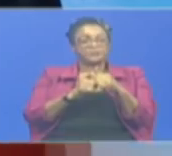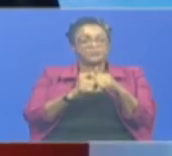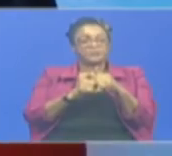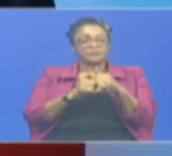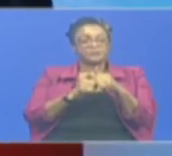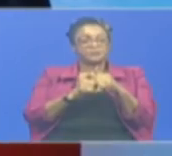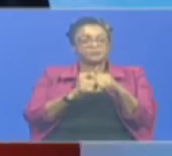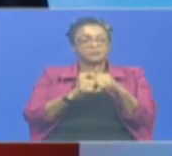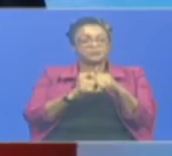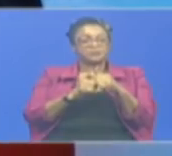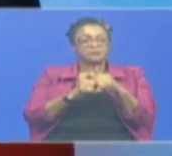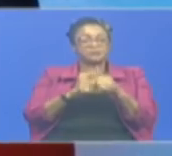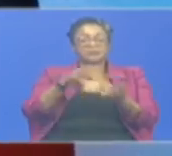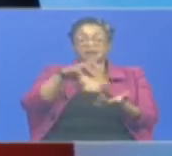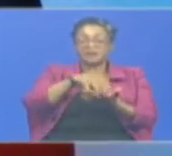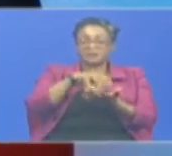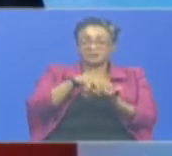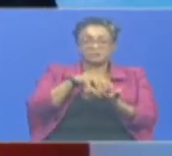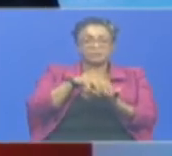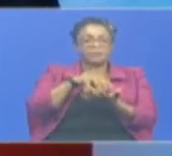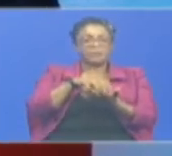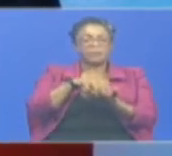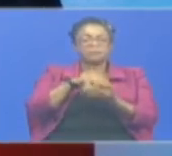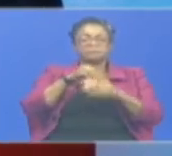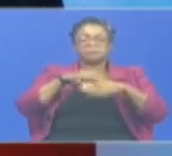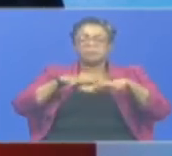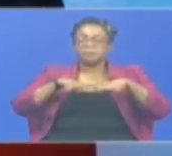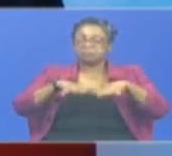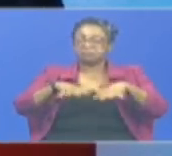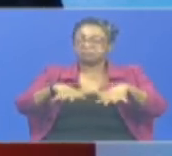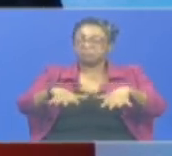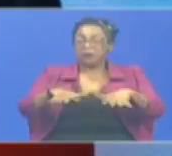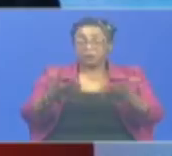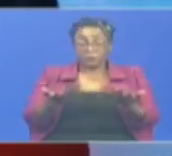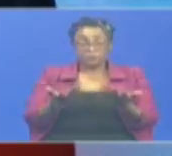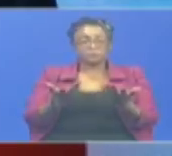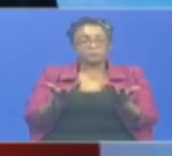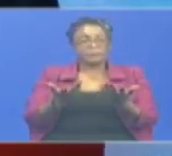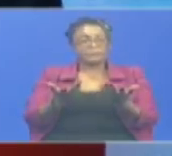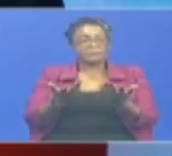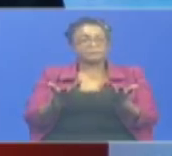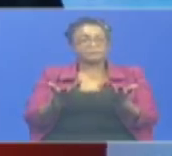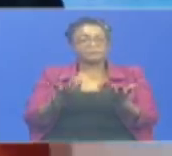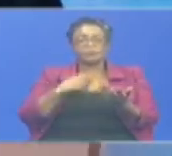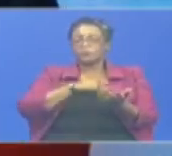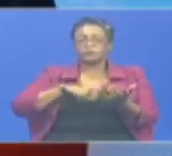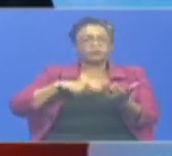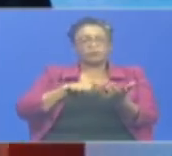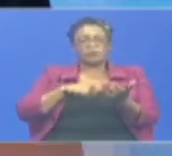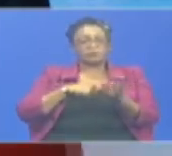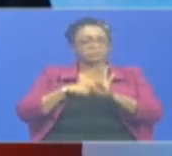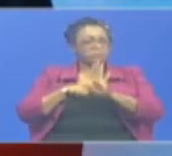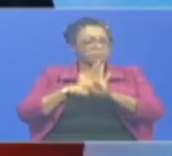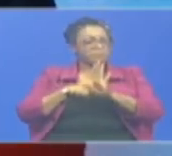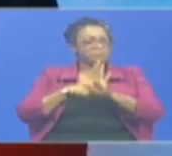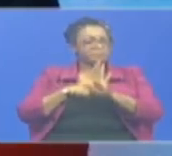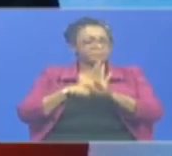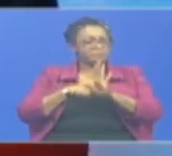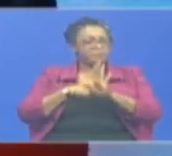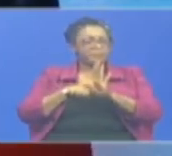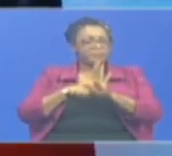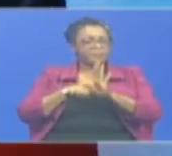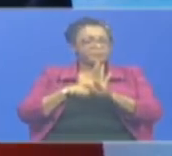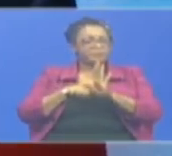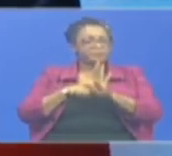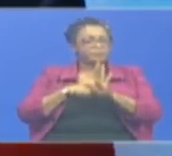The cases spread as follows. No, sorry, let me correct that. We